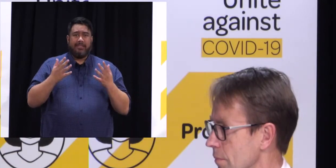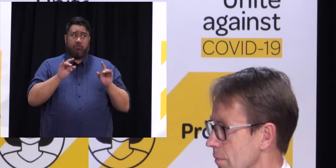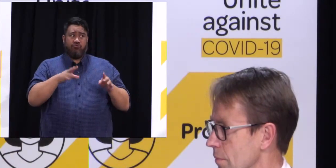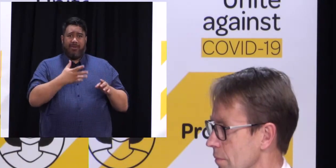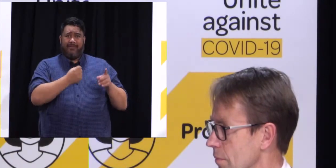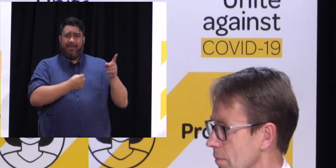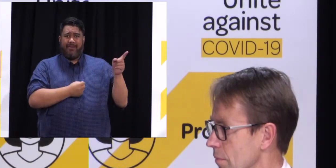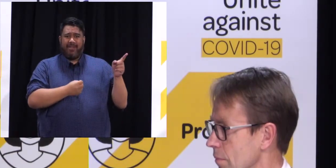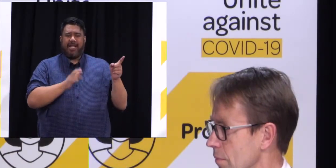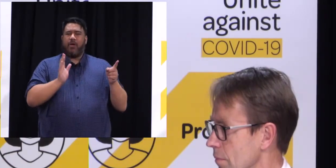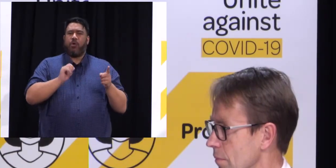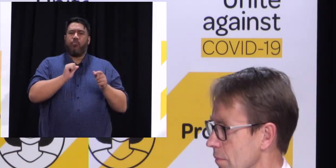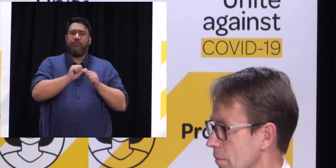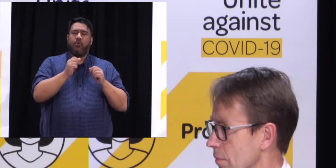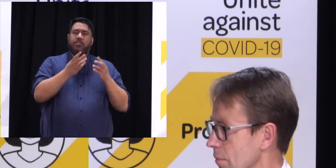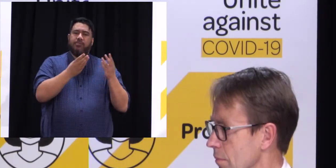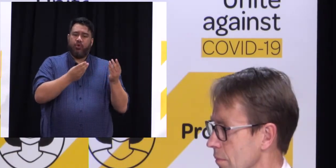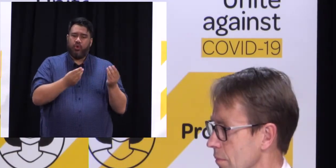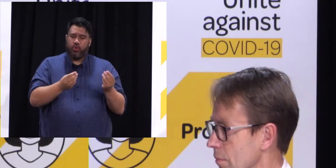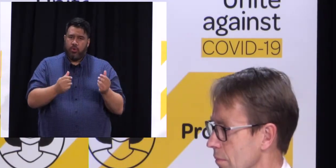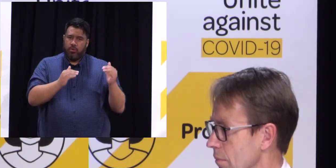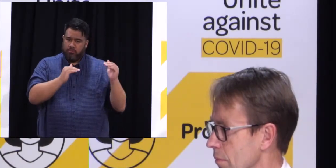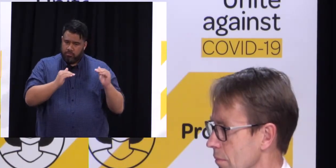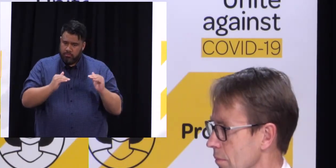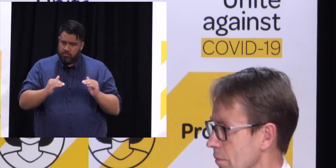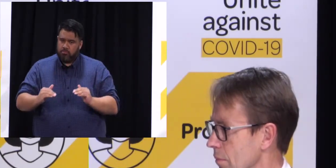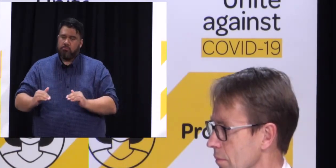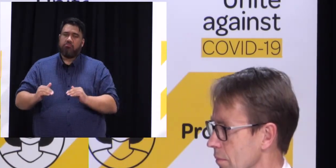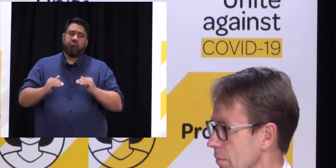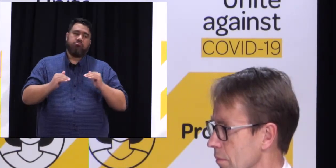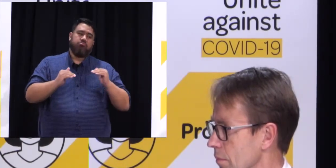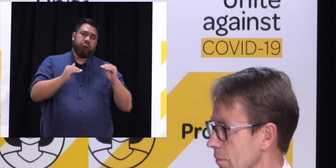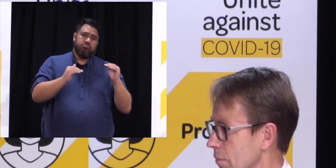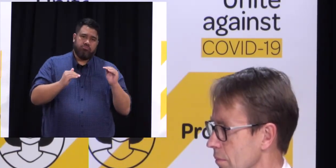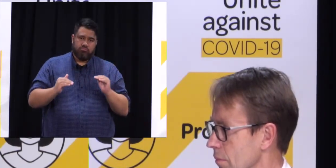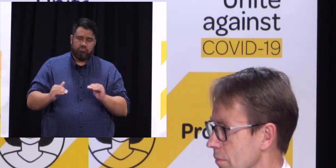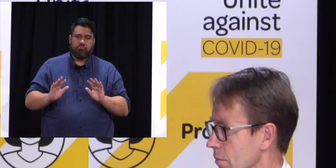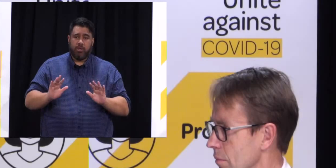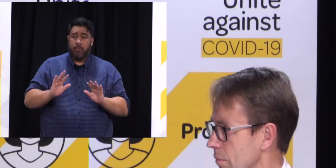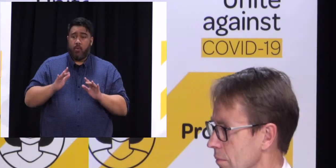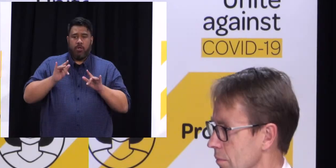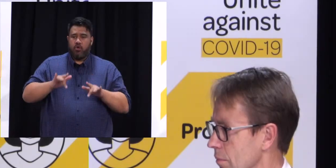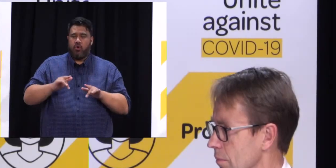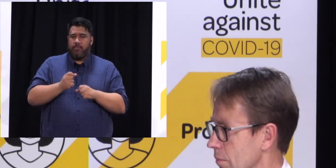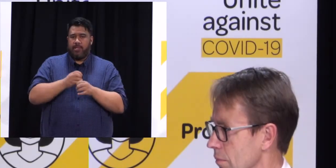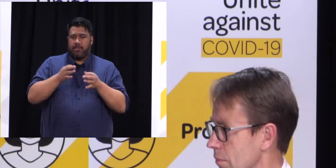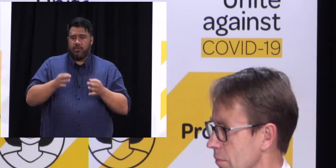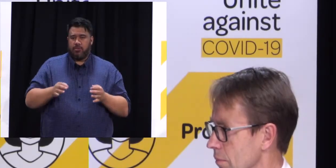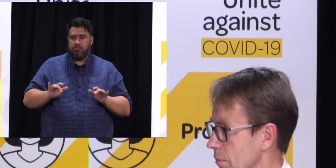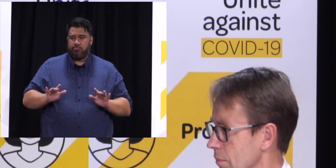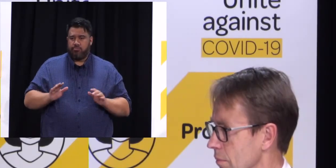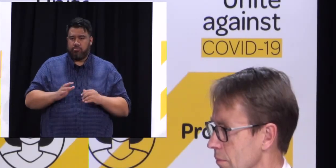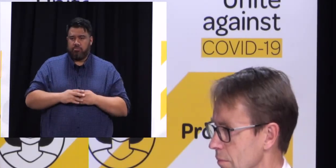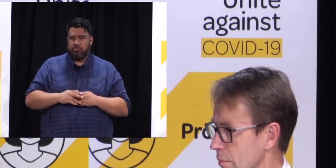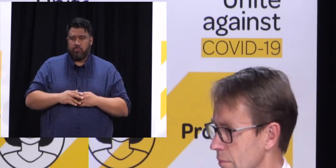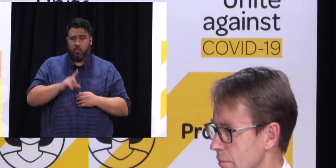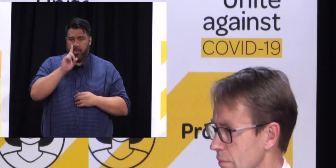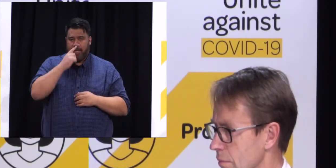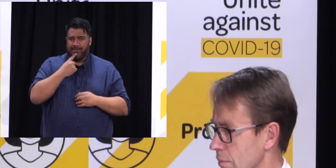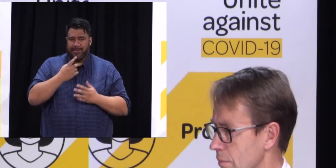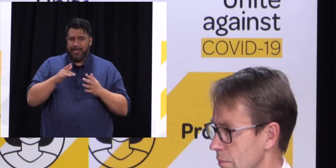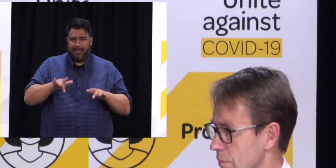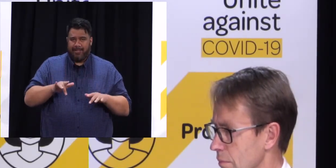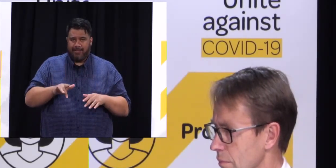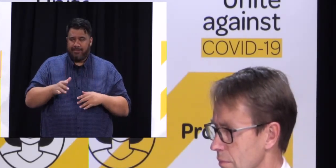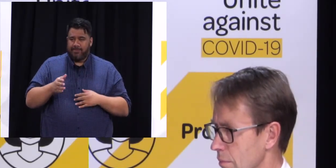We would rather smooth our exit, so that will be part of our thinking. But to be honest, we haven't fully canvassed those options at this stage, so too soon to say. Yep,